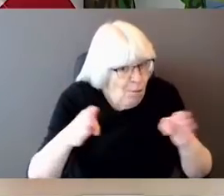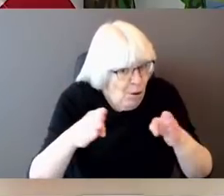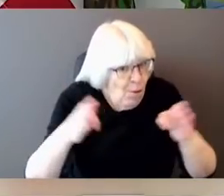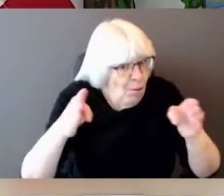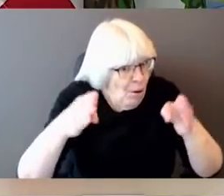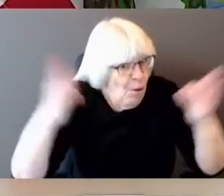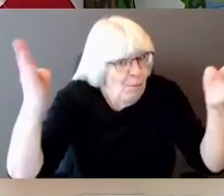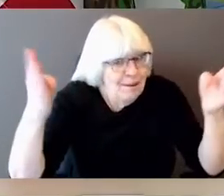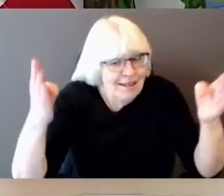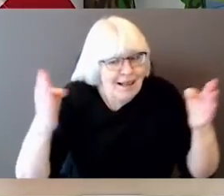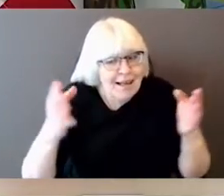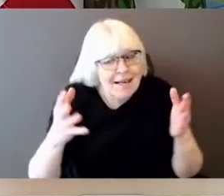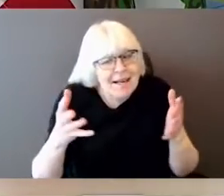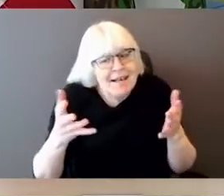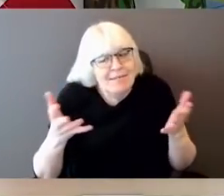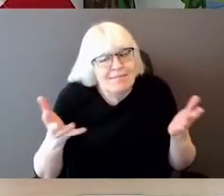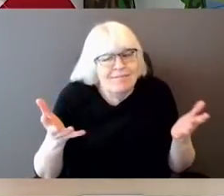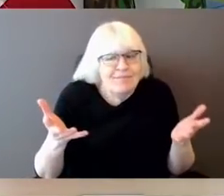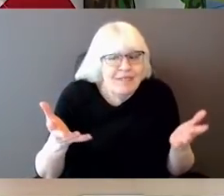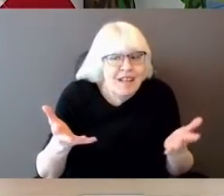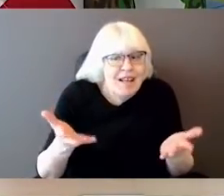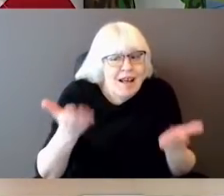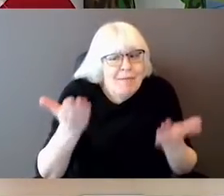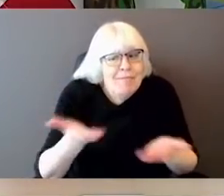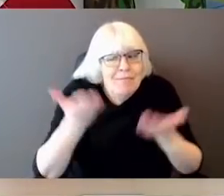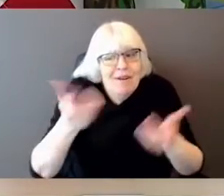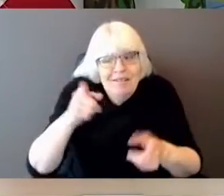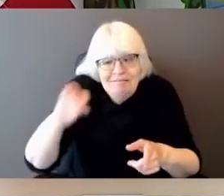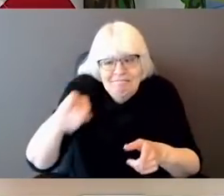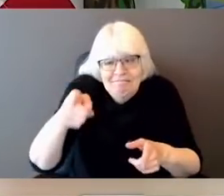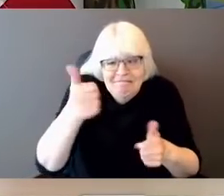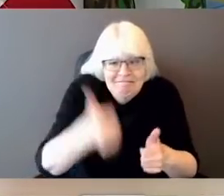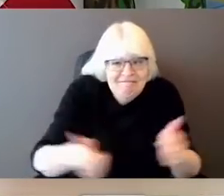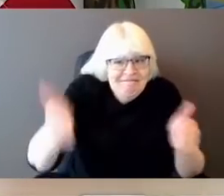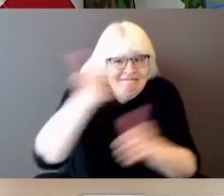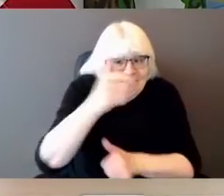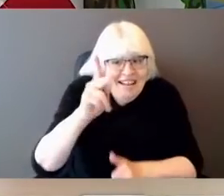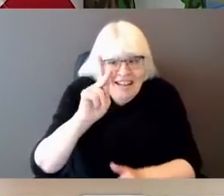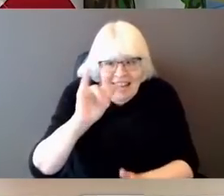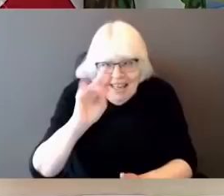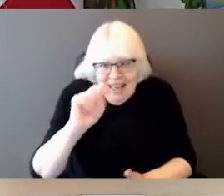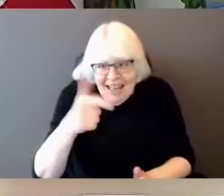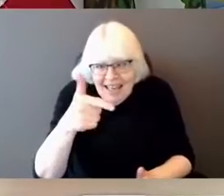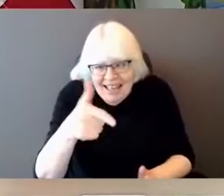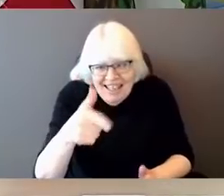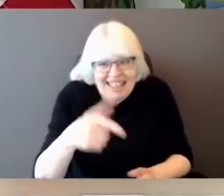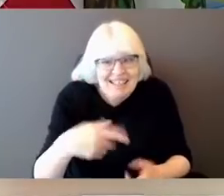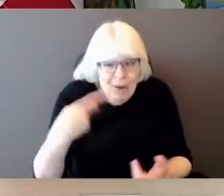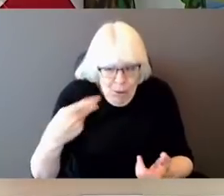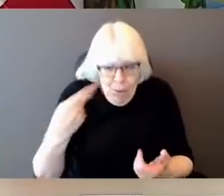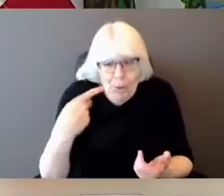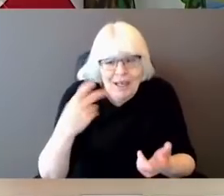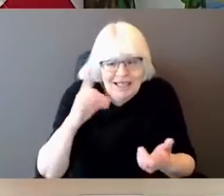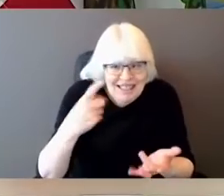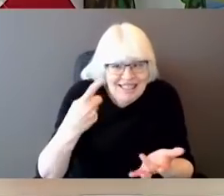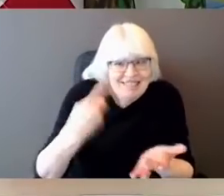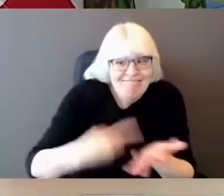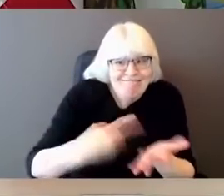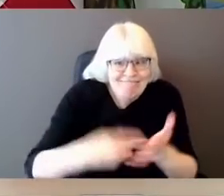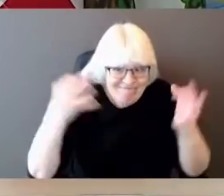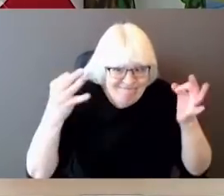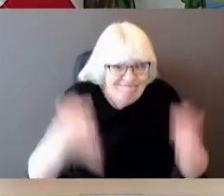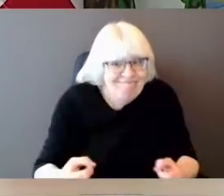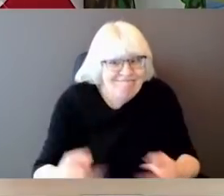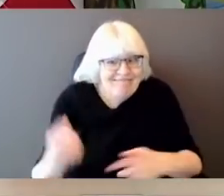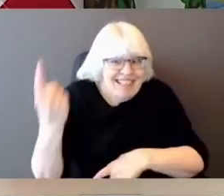It's because we have had discussion about whether or not dates versus a general time. But I do